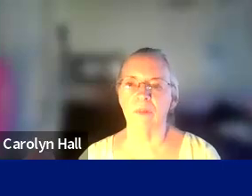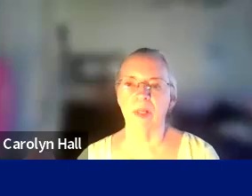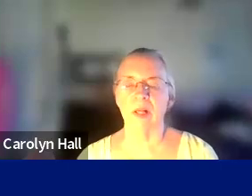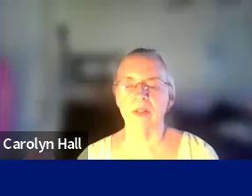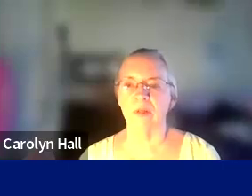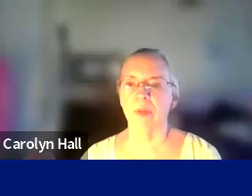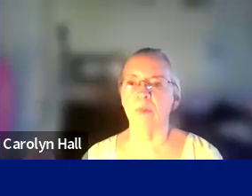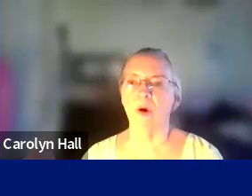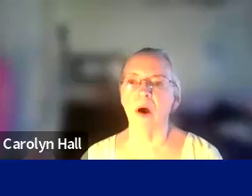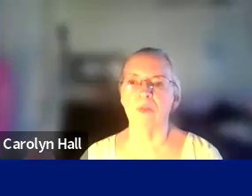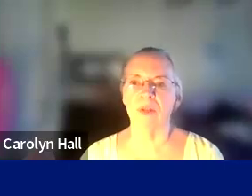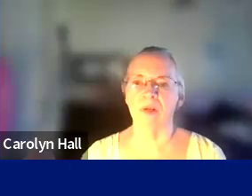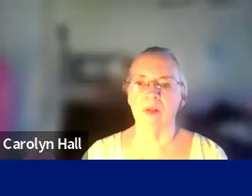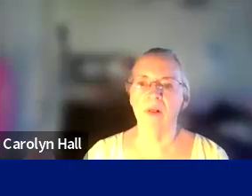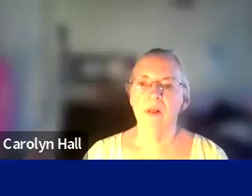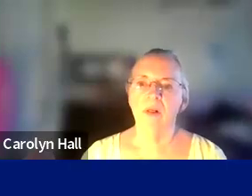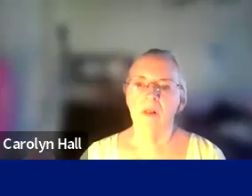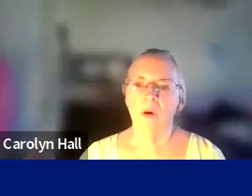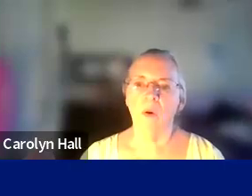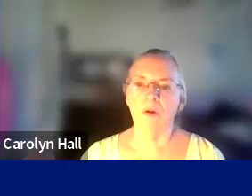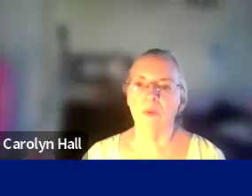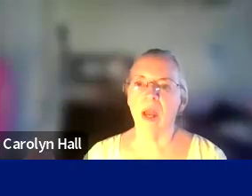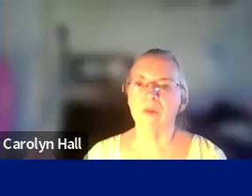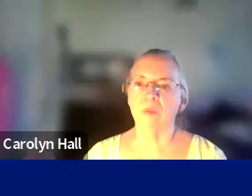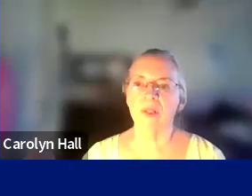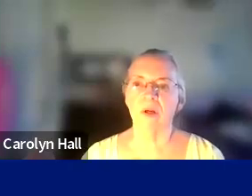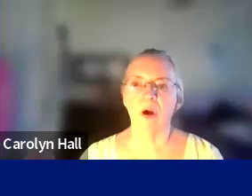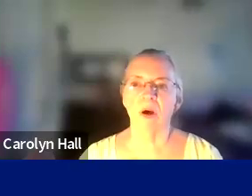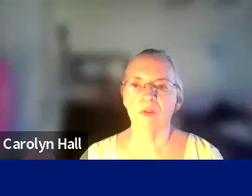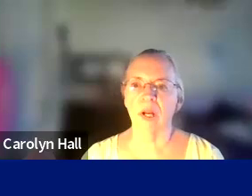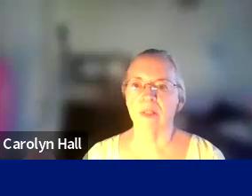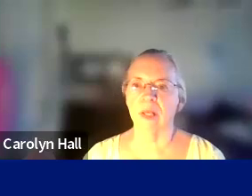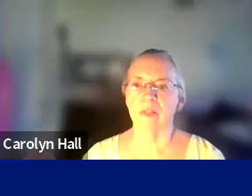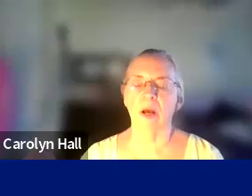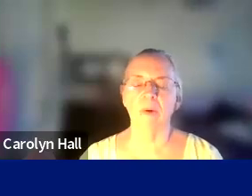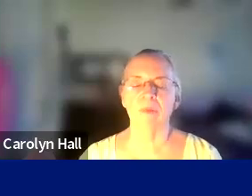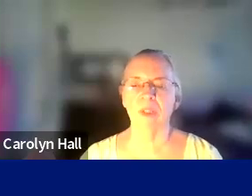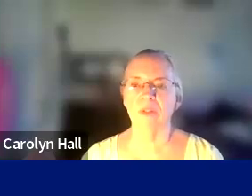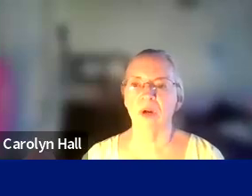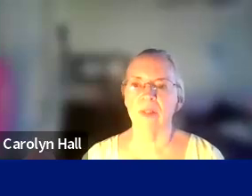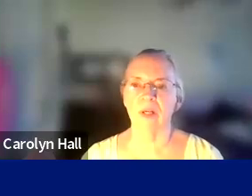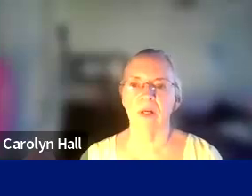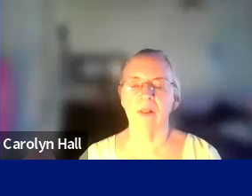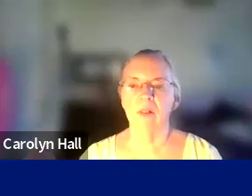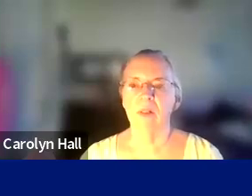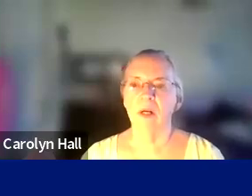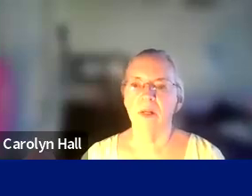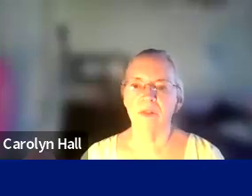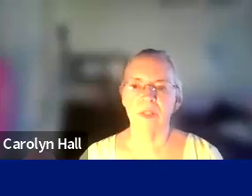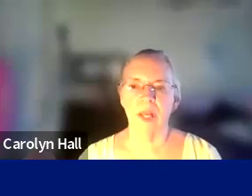to something that's going to be more healthier? Or do we have to wait till contracts end? I'm just trying